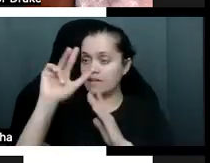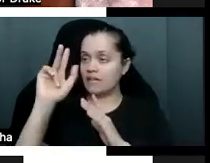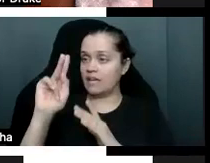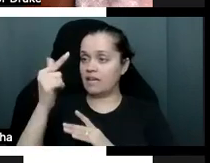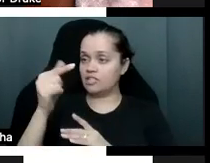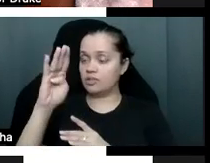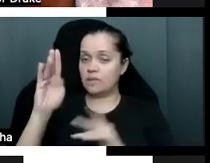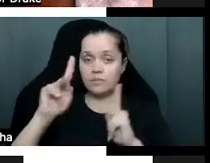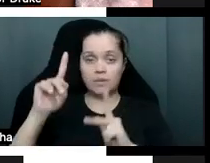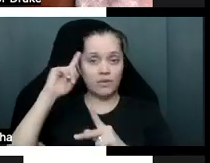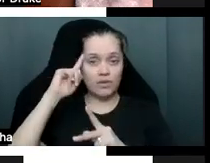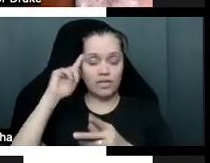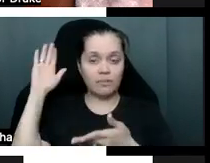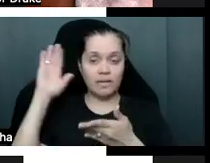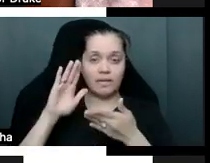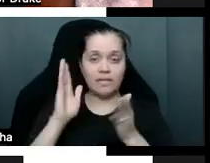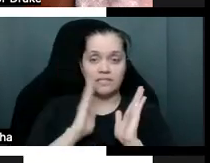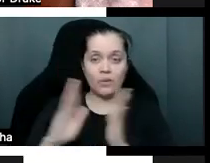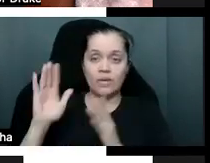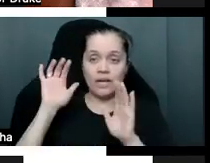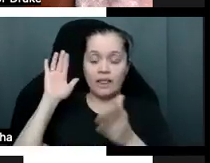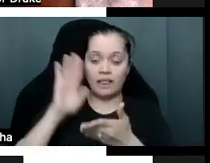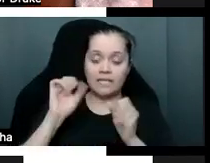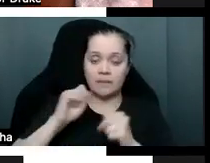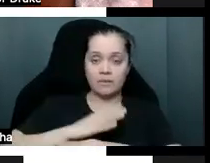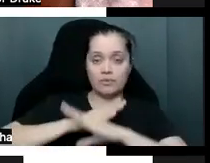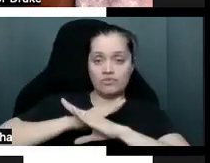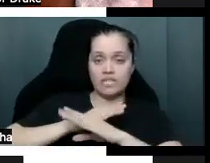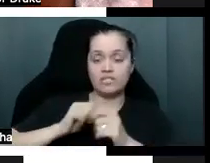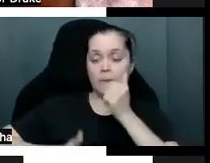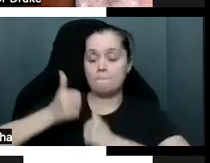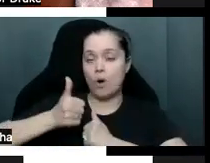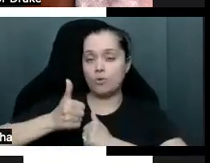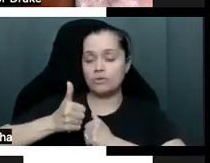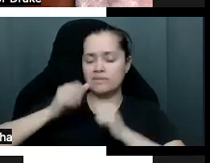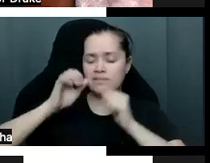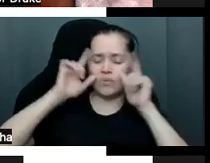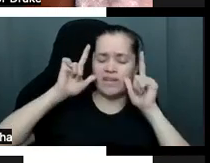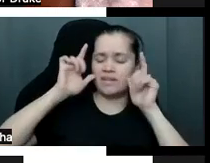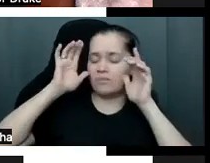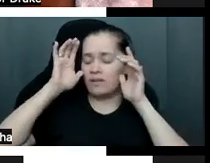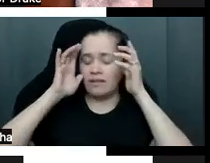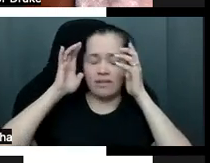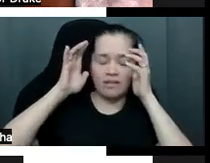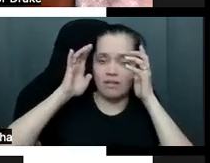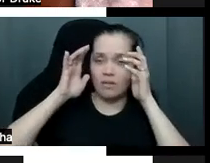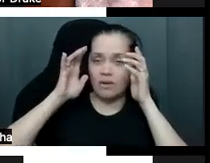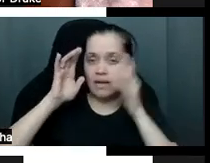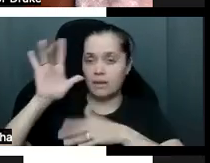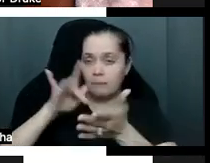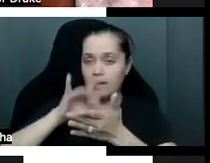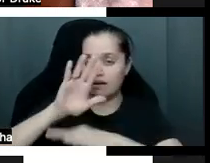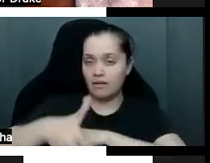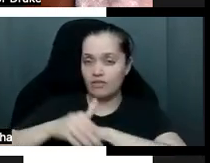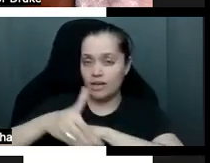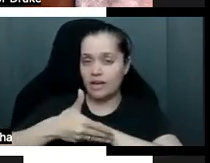when people would be least organized, least able to resist, most puzzled, waking up in the middle of the night. You'd be told you